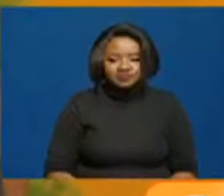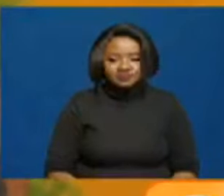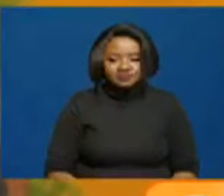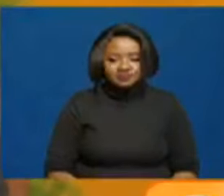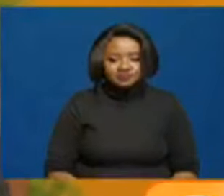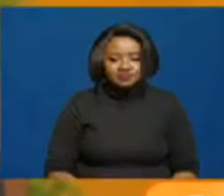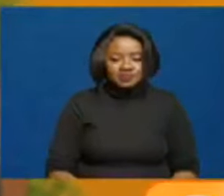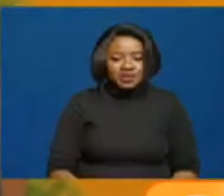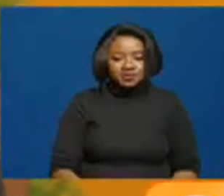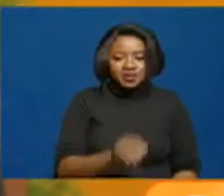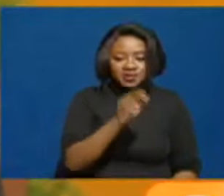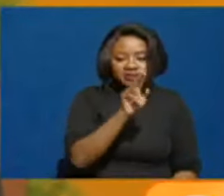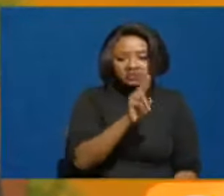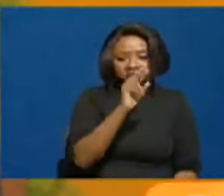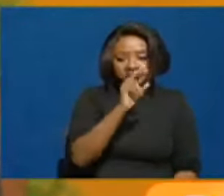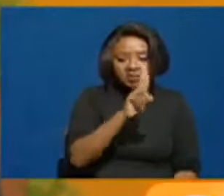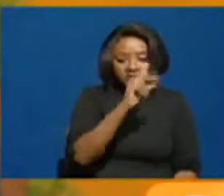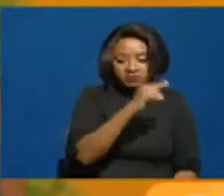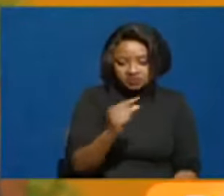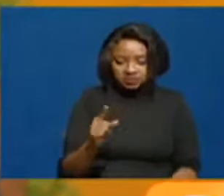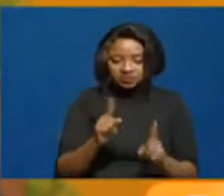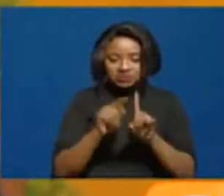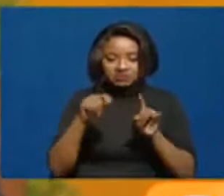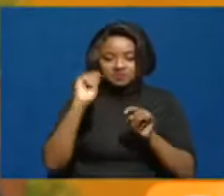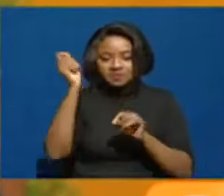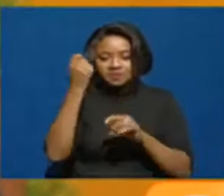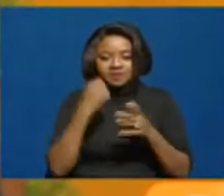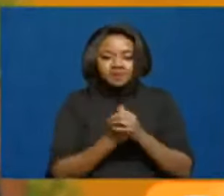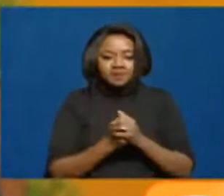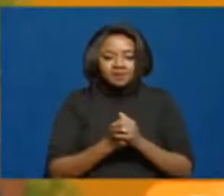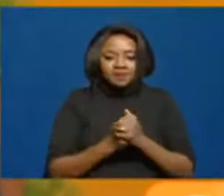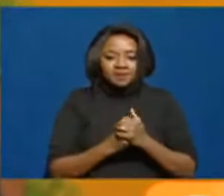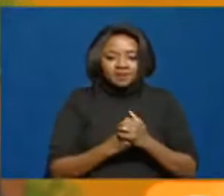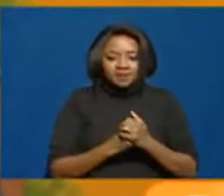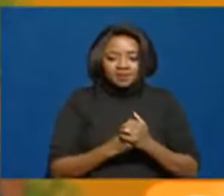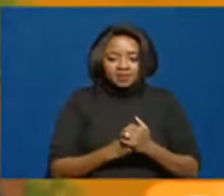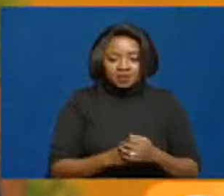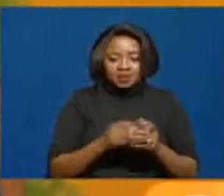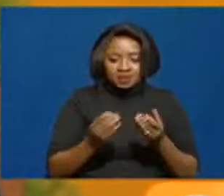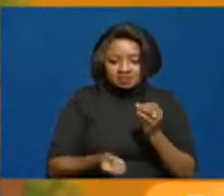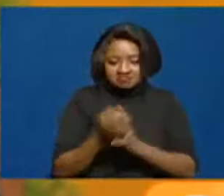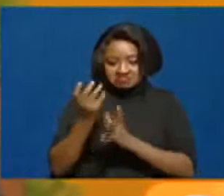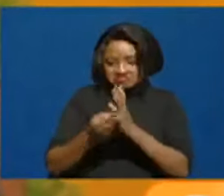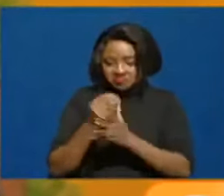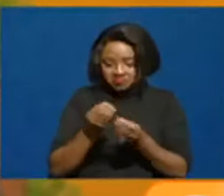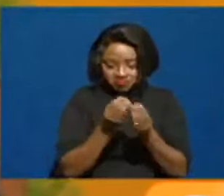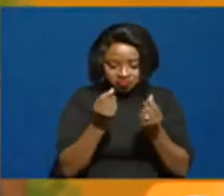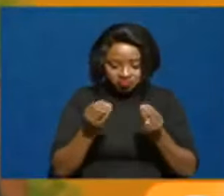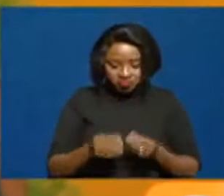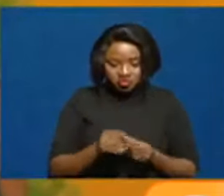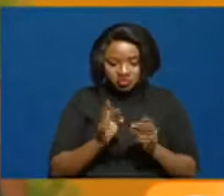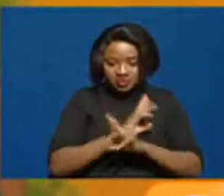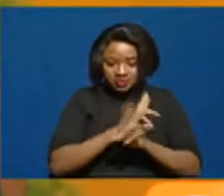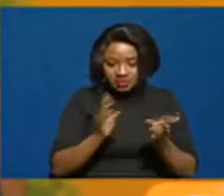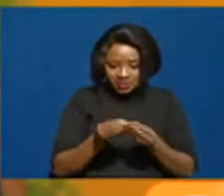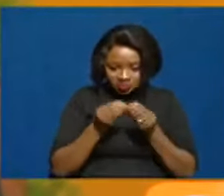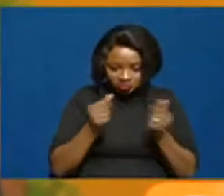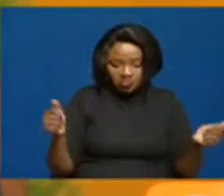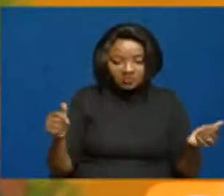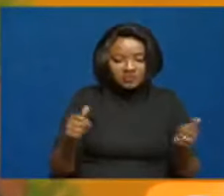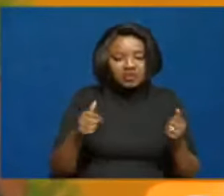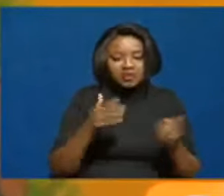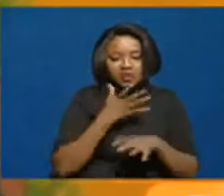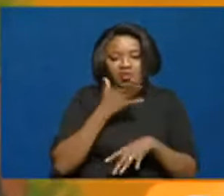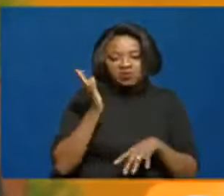Kenya, they're already innovating and they're coming up with solutions that are directly tackling with the waste challenge, the waste